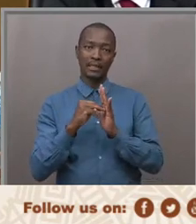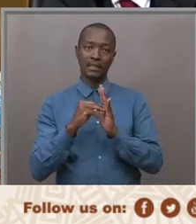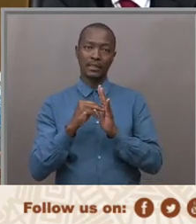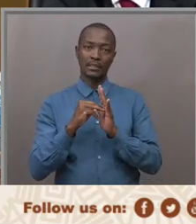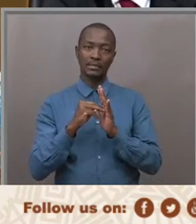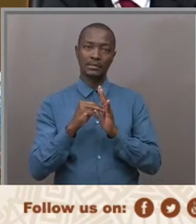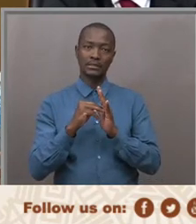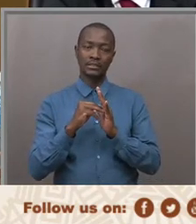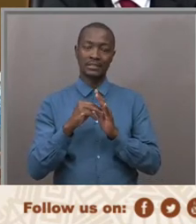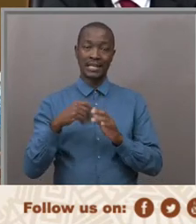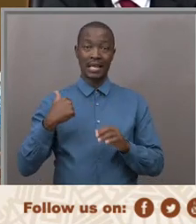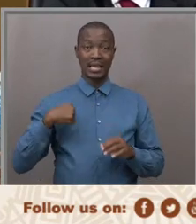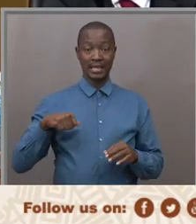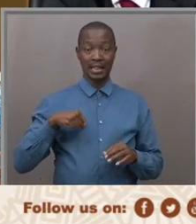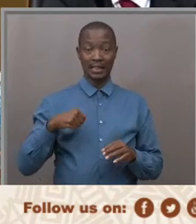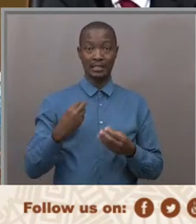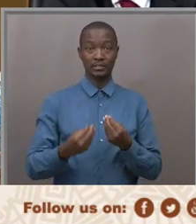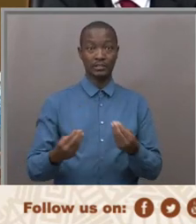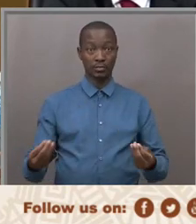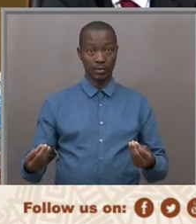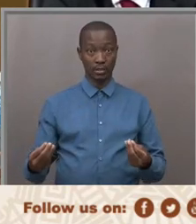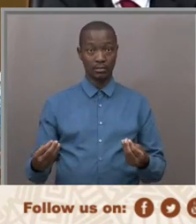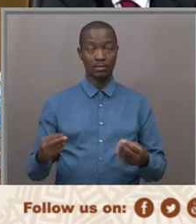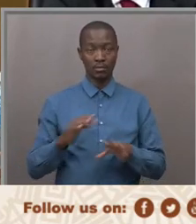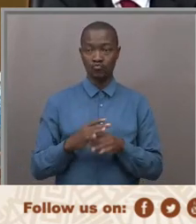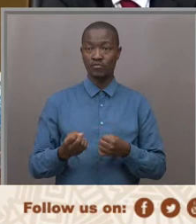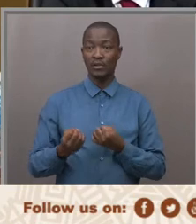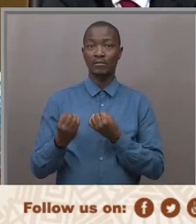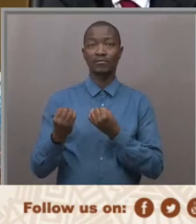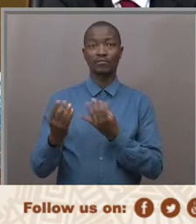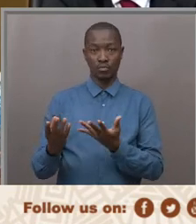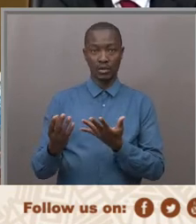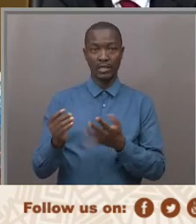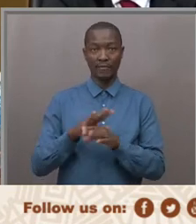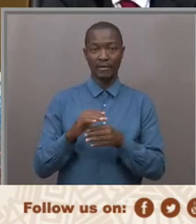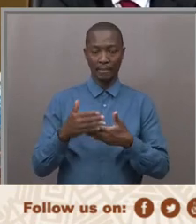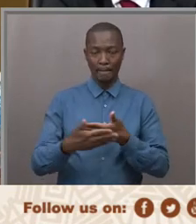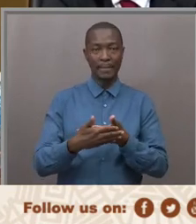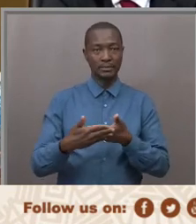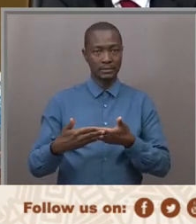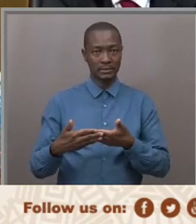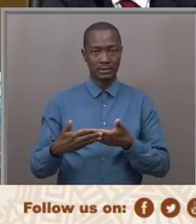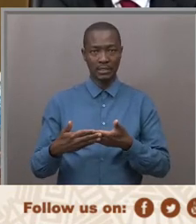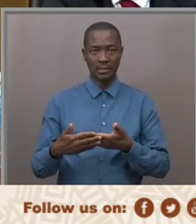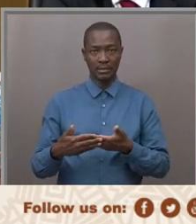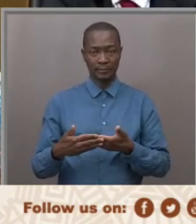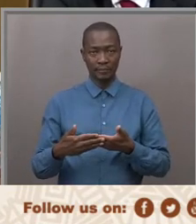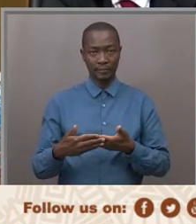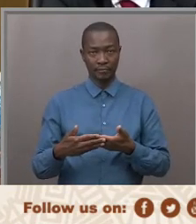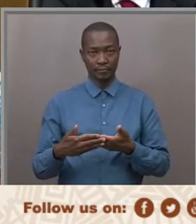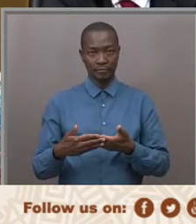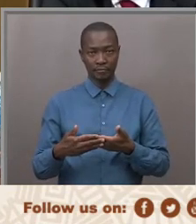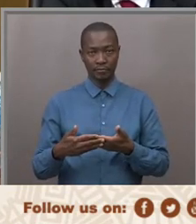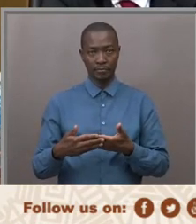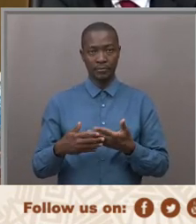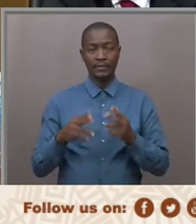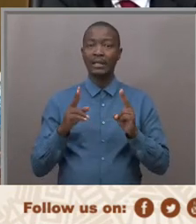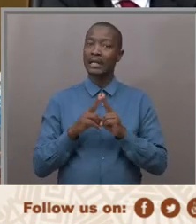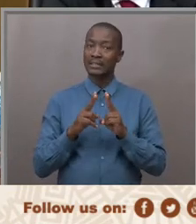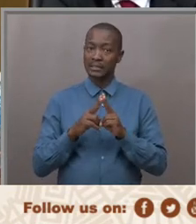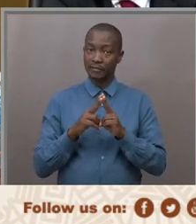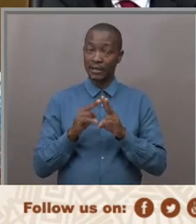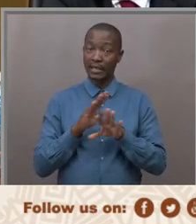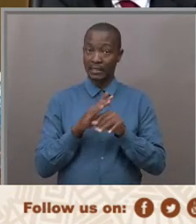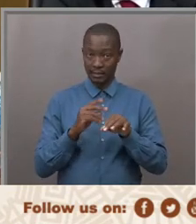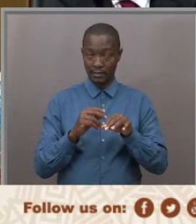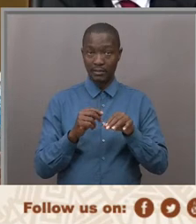during the year under review and provided them with dignity packs. It is absolutely important that we